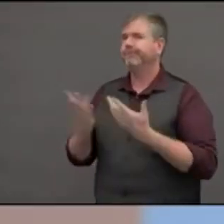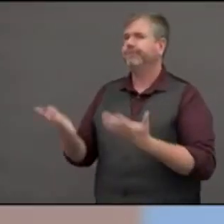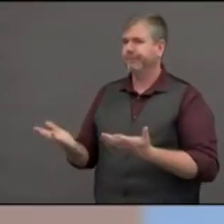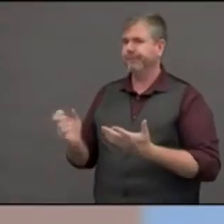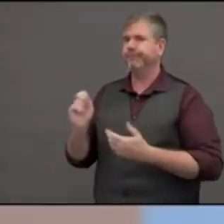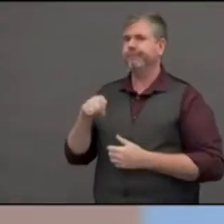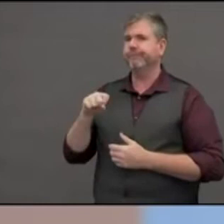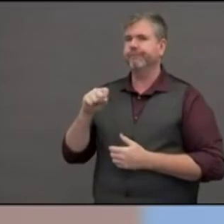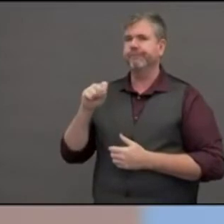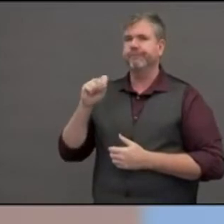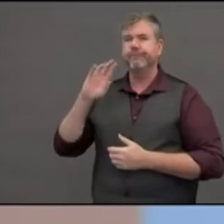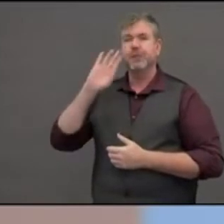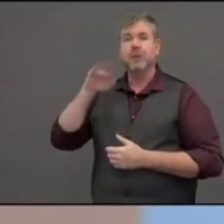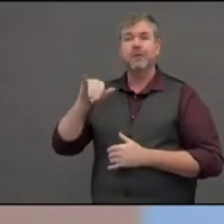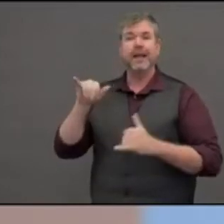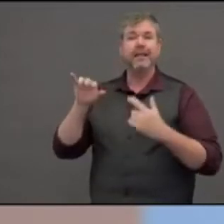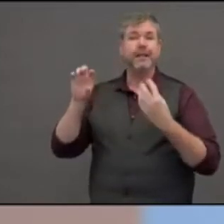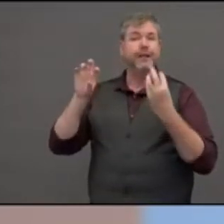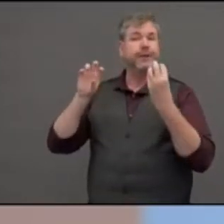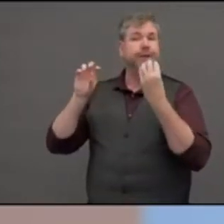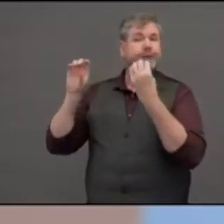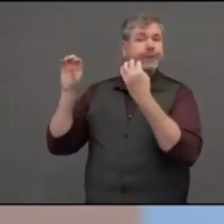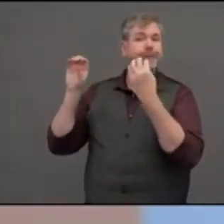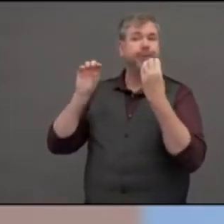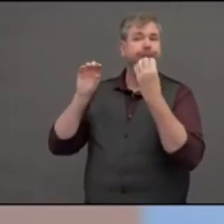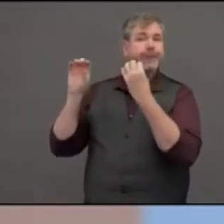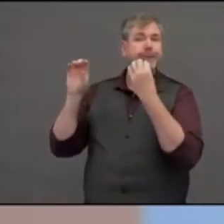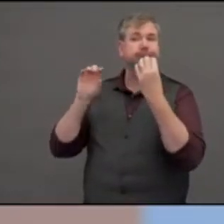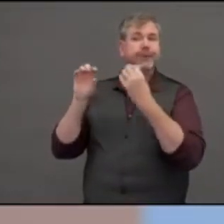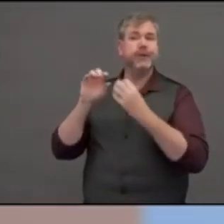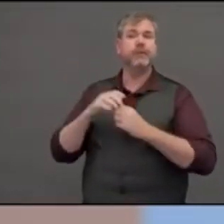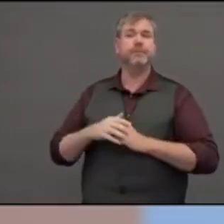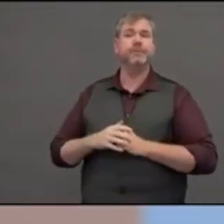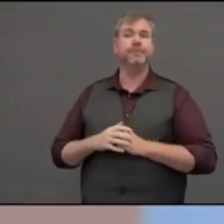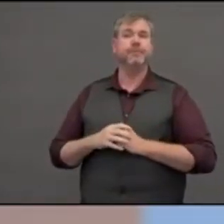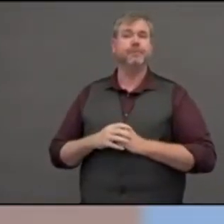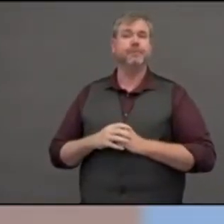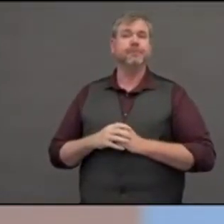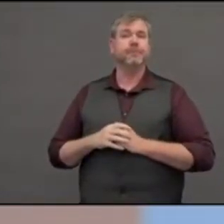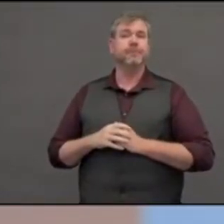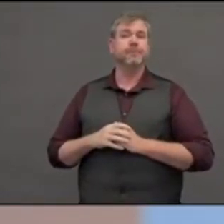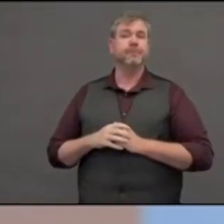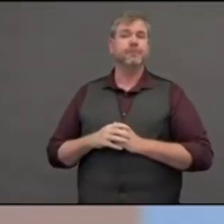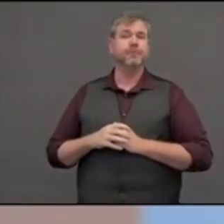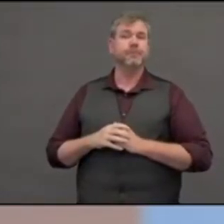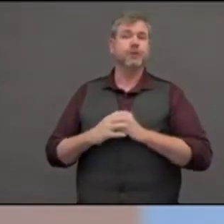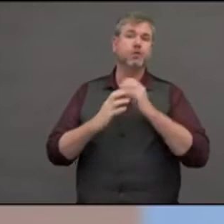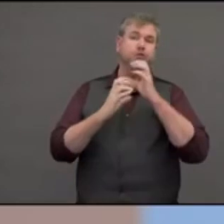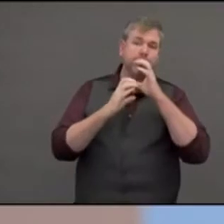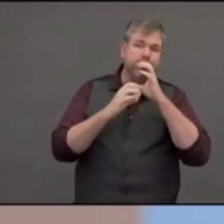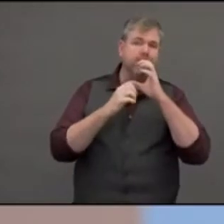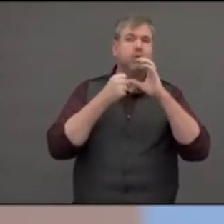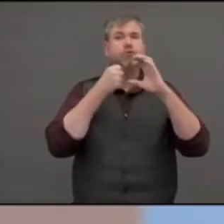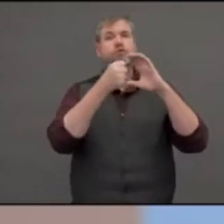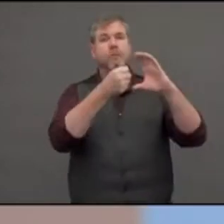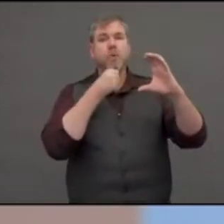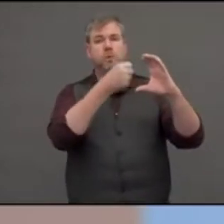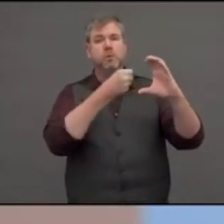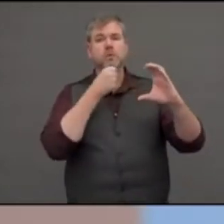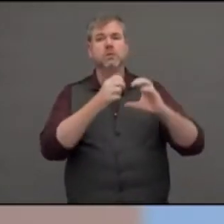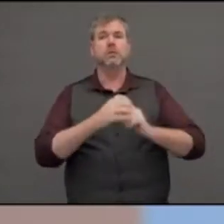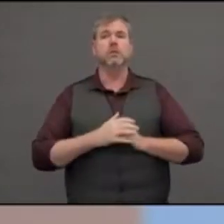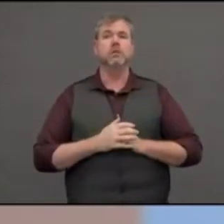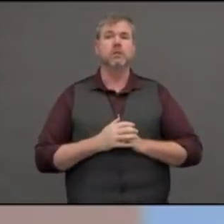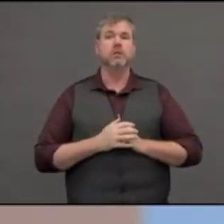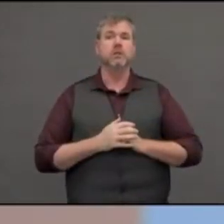wind instruments, the trumpets or the trombones, or the choir singing,